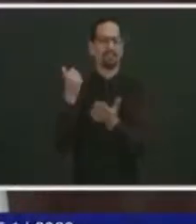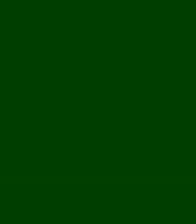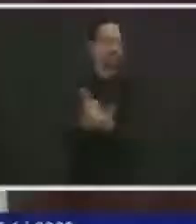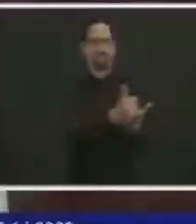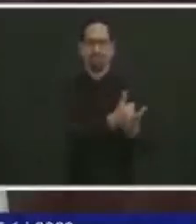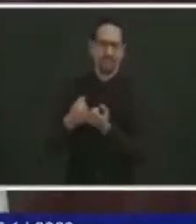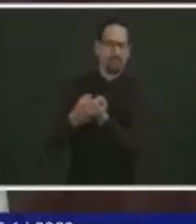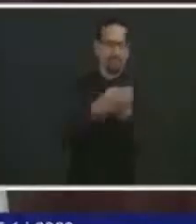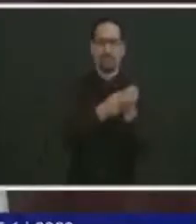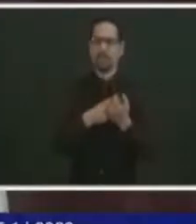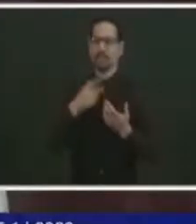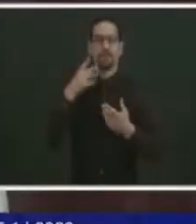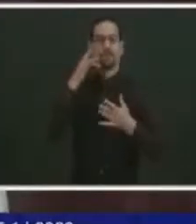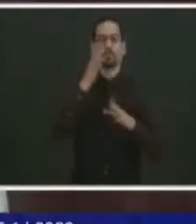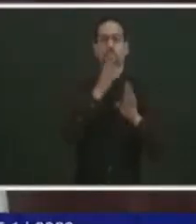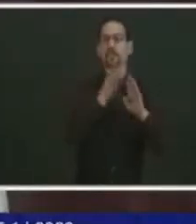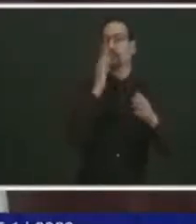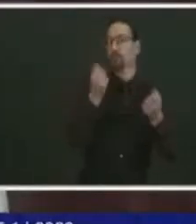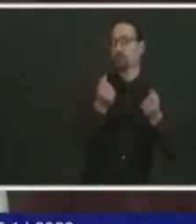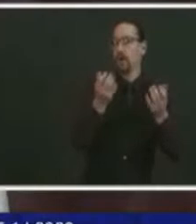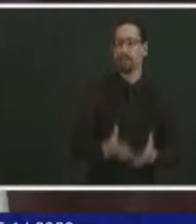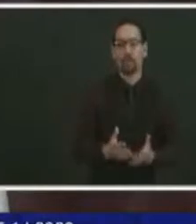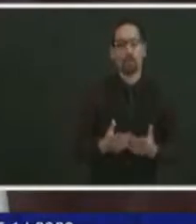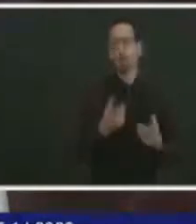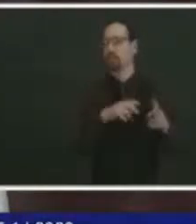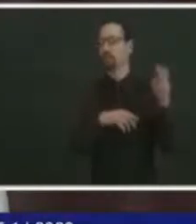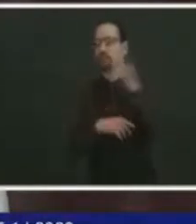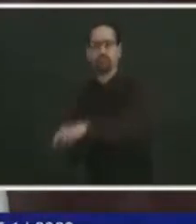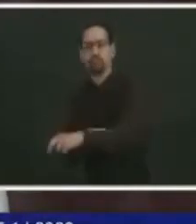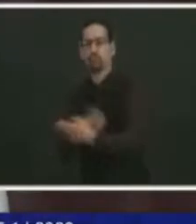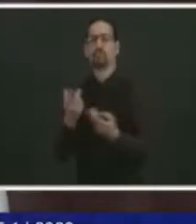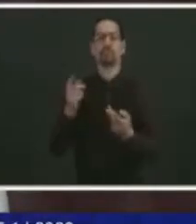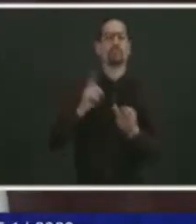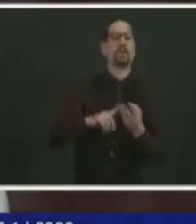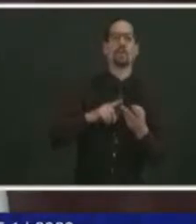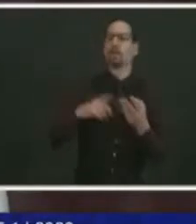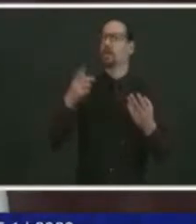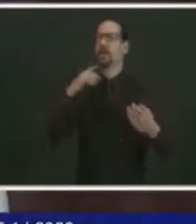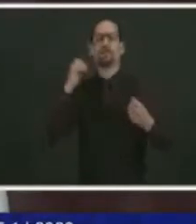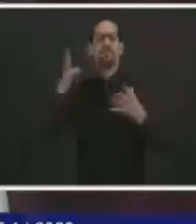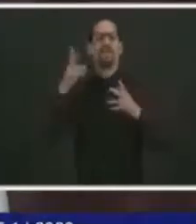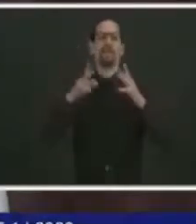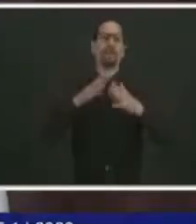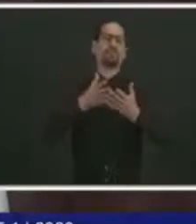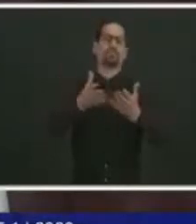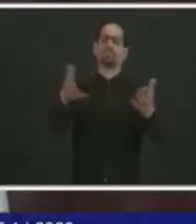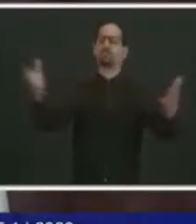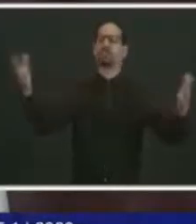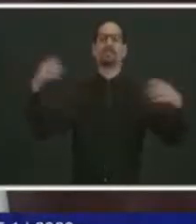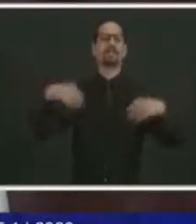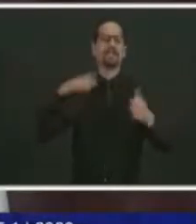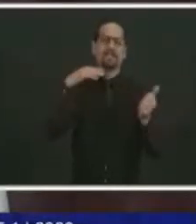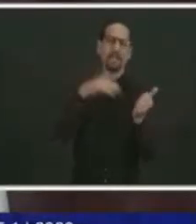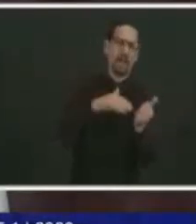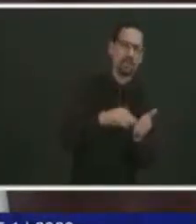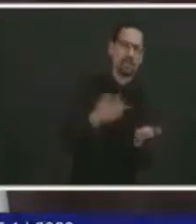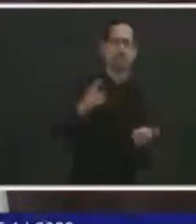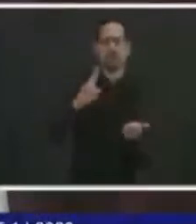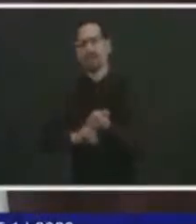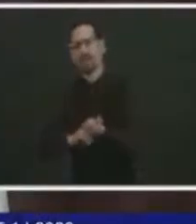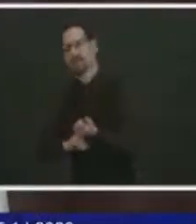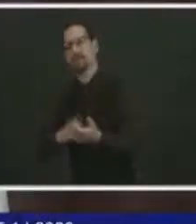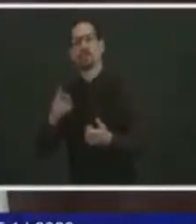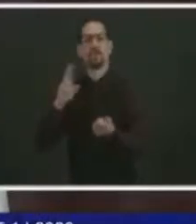at RIPTA, whoever, so many. Some we know, the doctors, the nurses, the nursing home